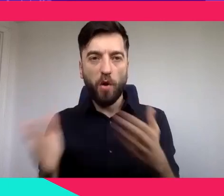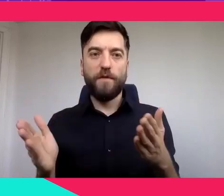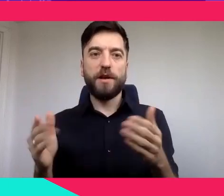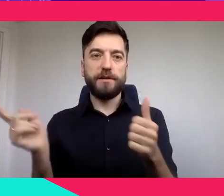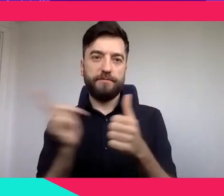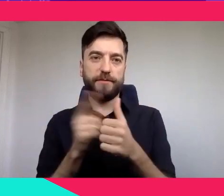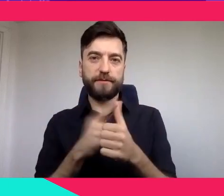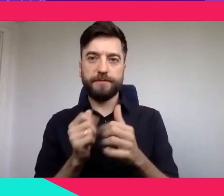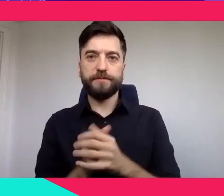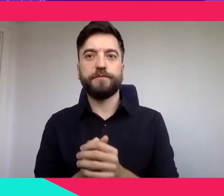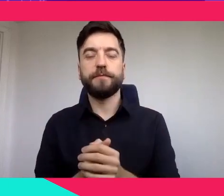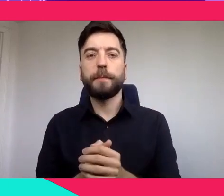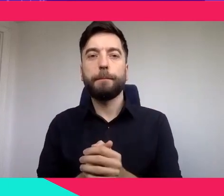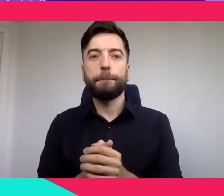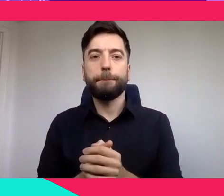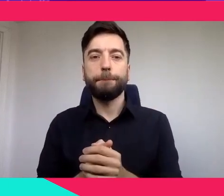in this